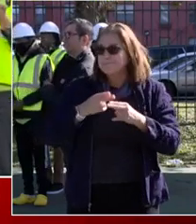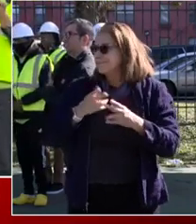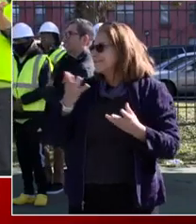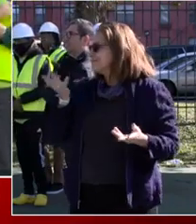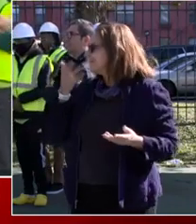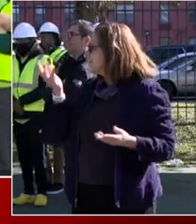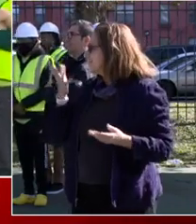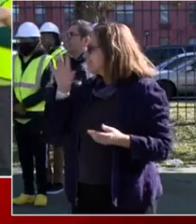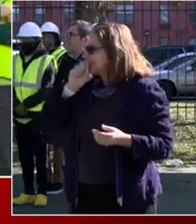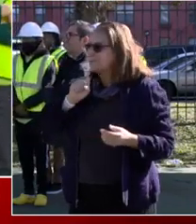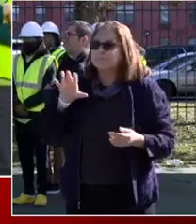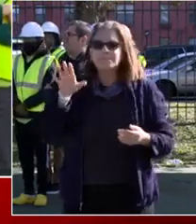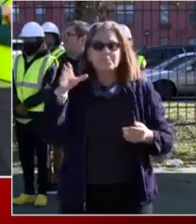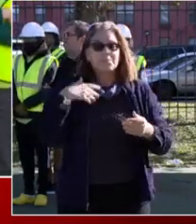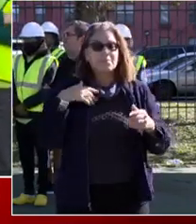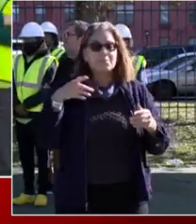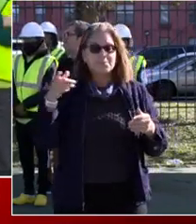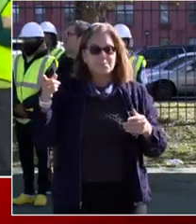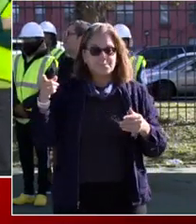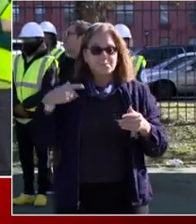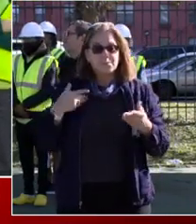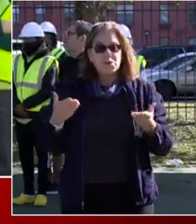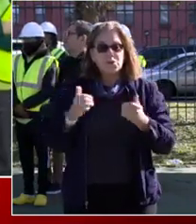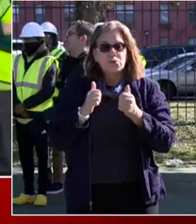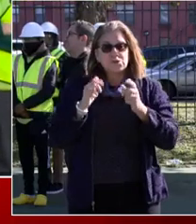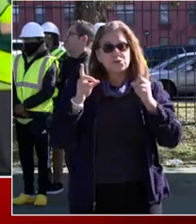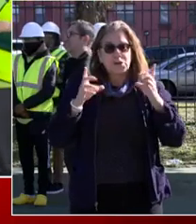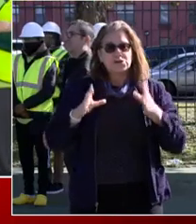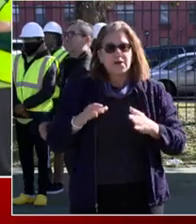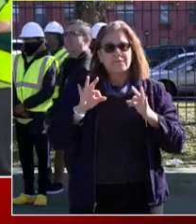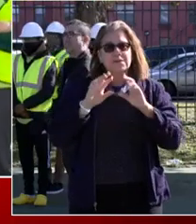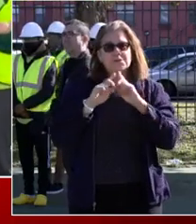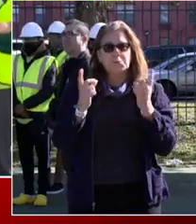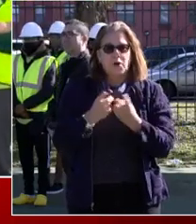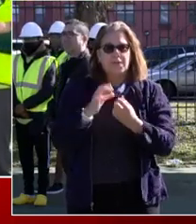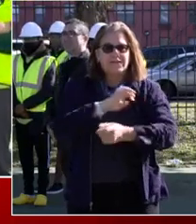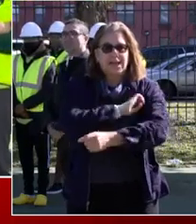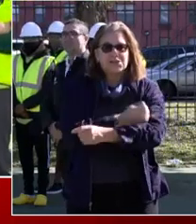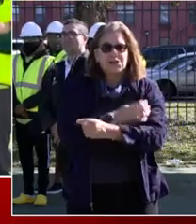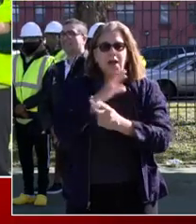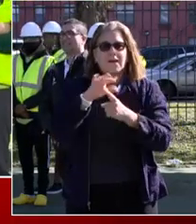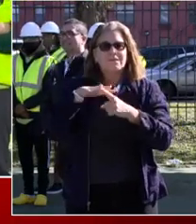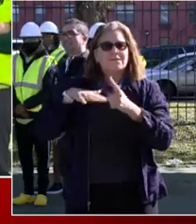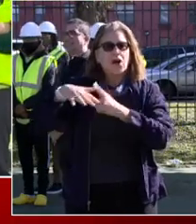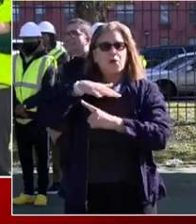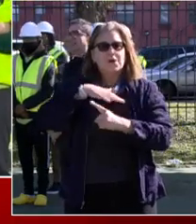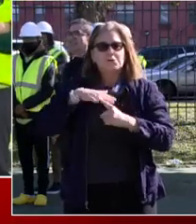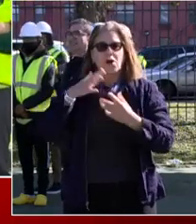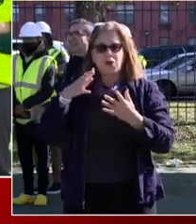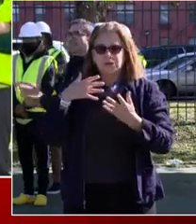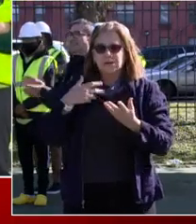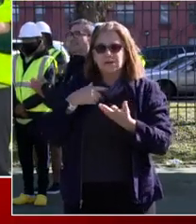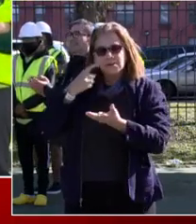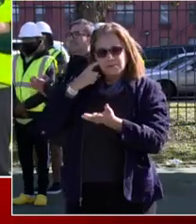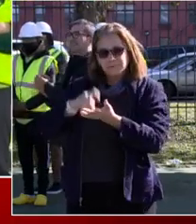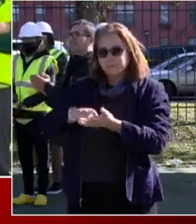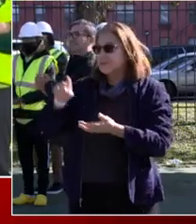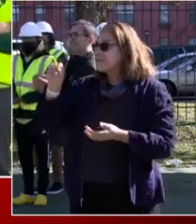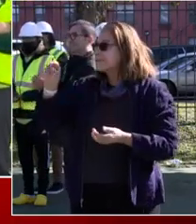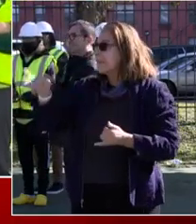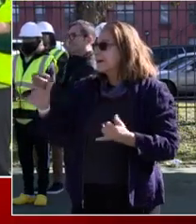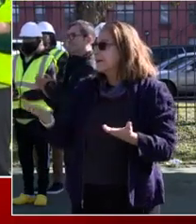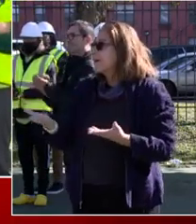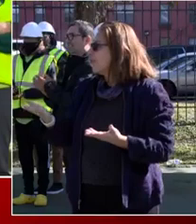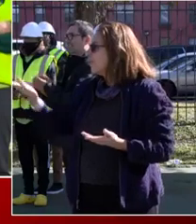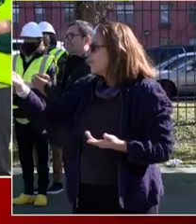I'm also here with the Director of the Department of Energy and the Environment, who I saw, who is Tommy, right there. Tommy